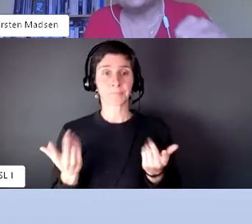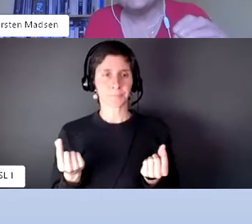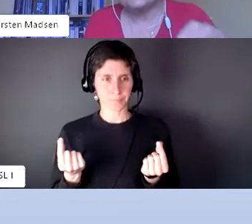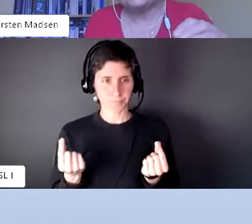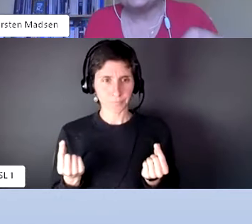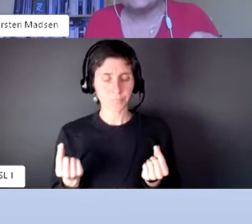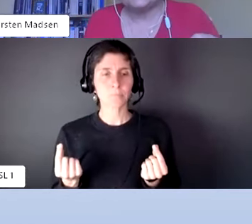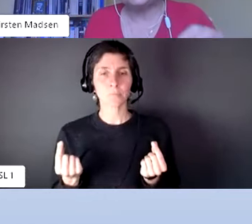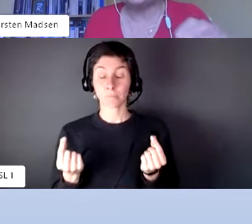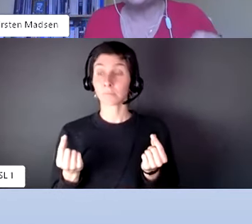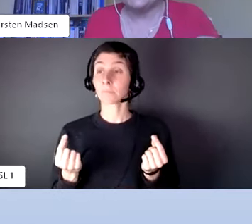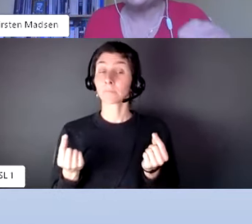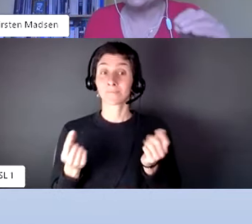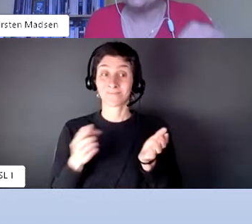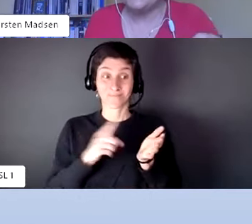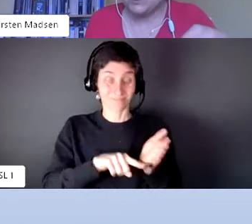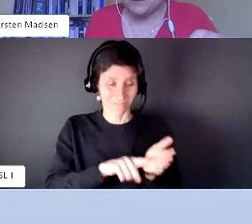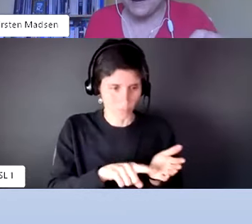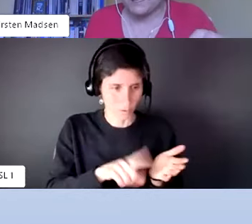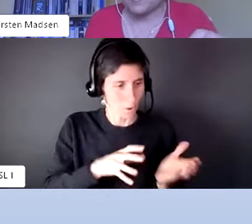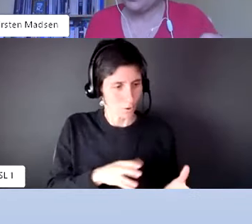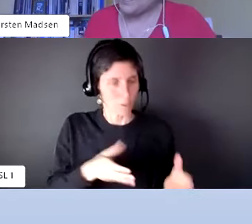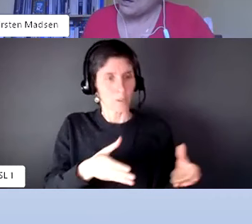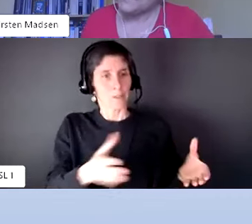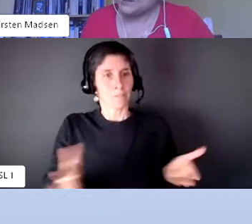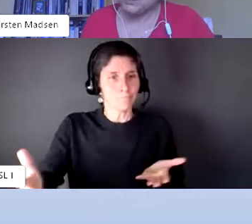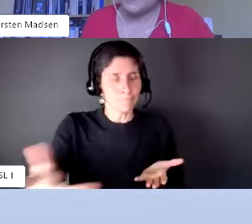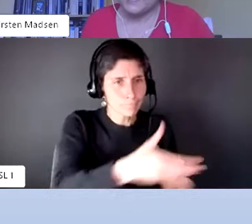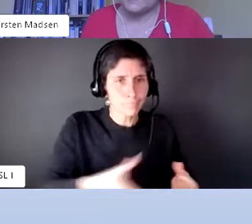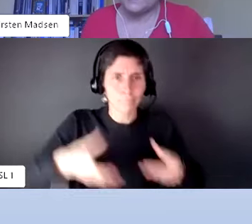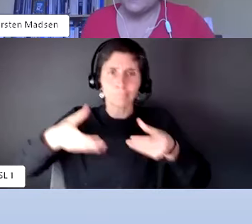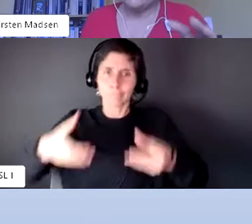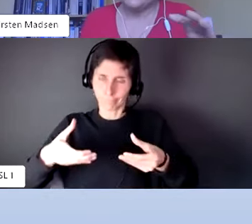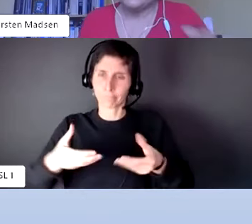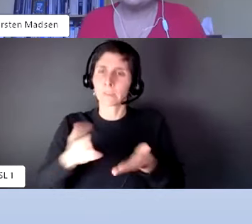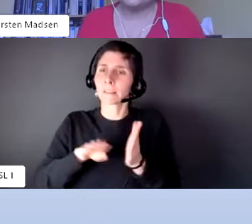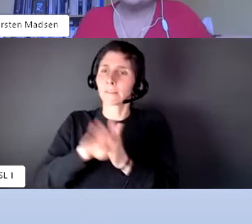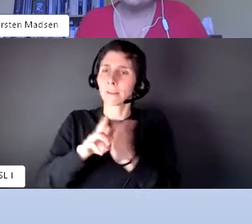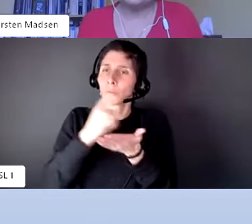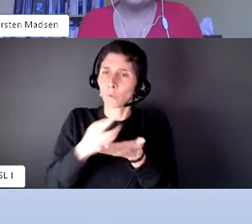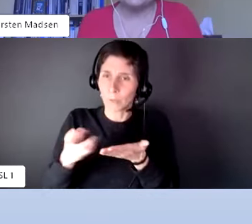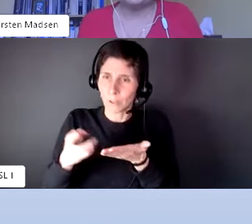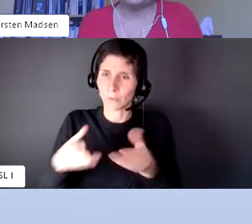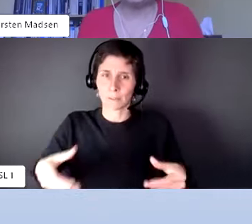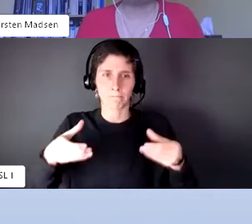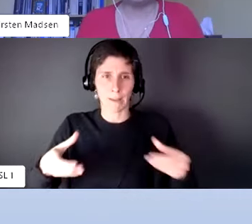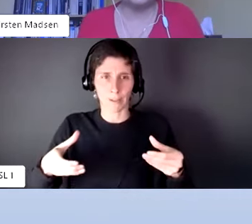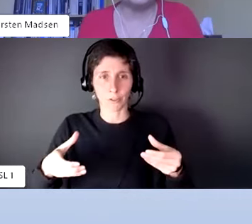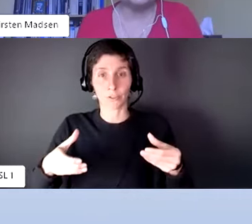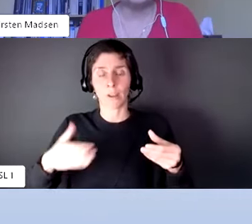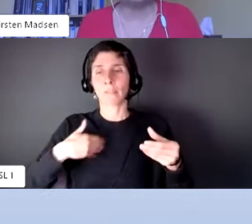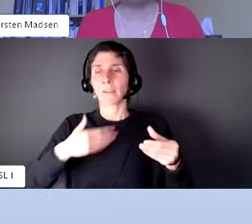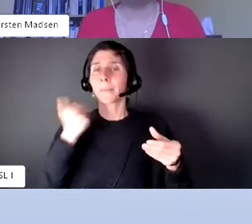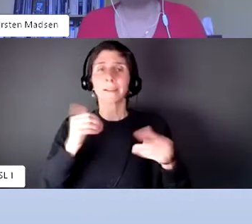to take this data to create a resource package. We call it the toolkit that outlines best practices for